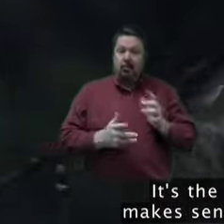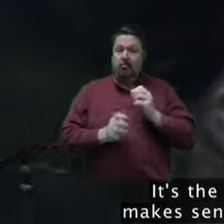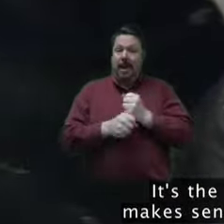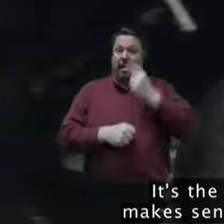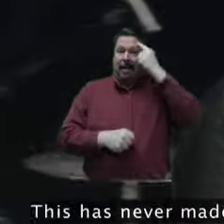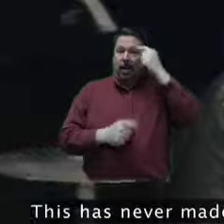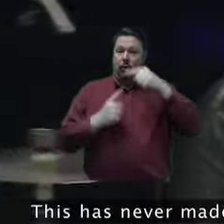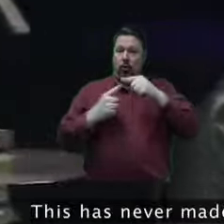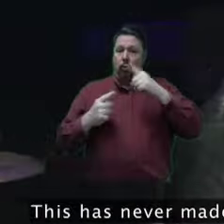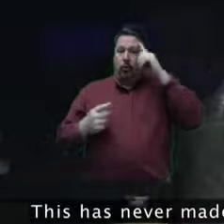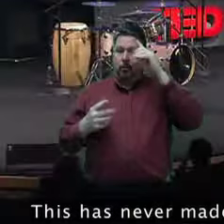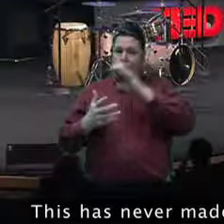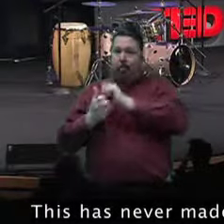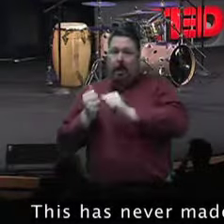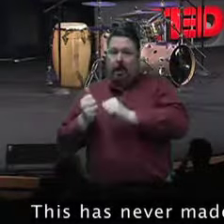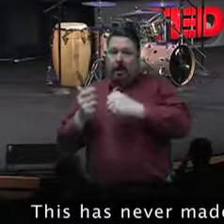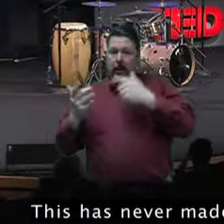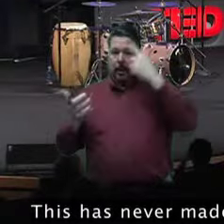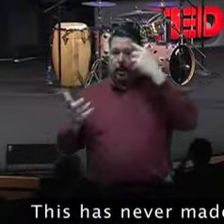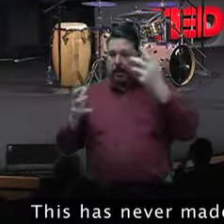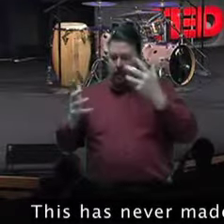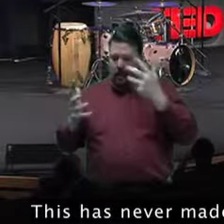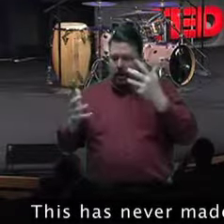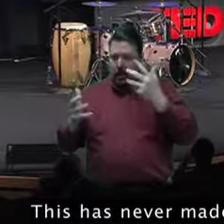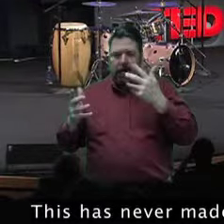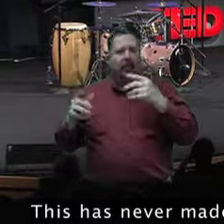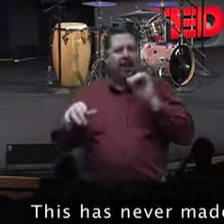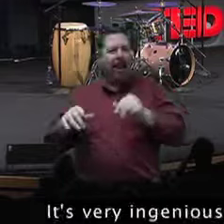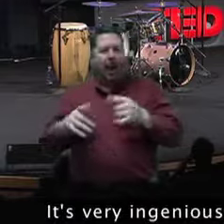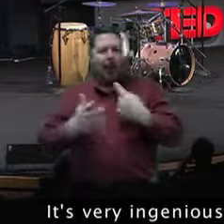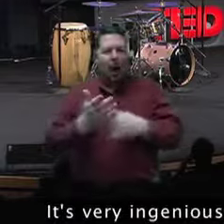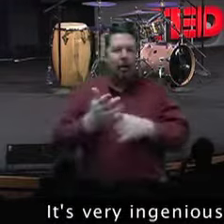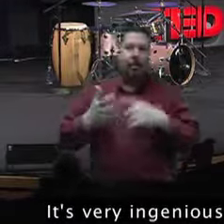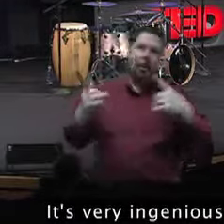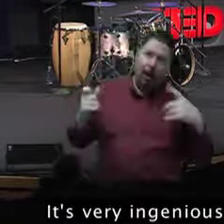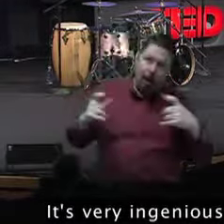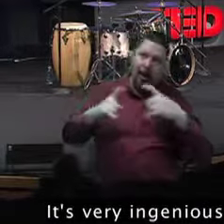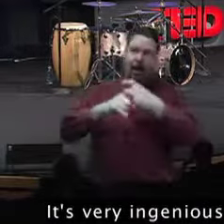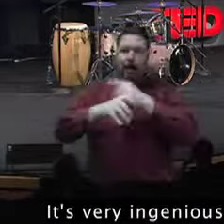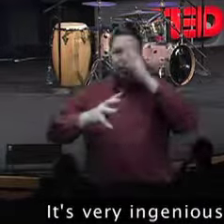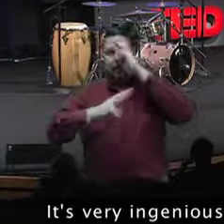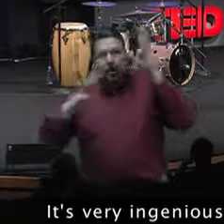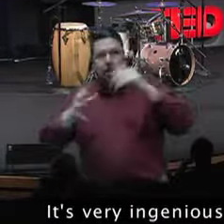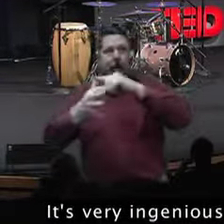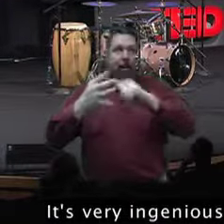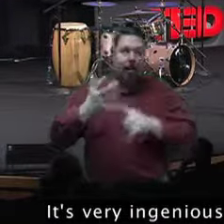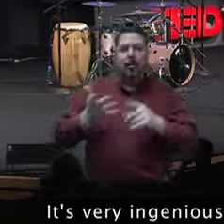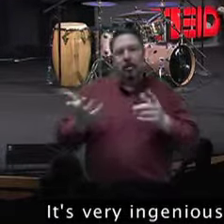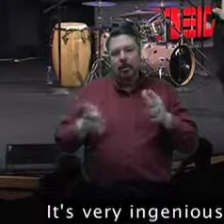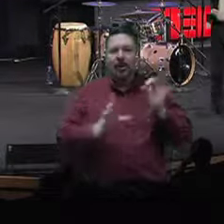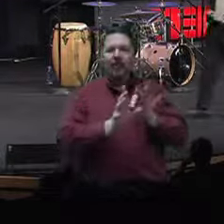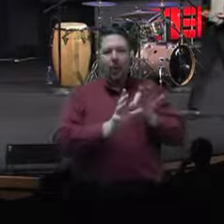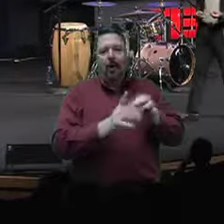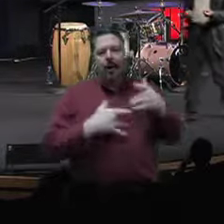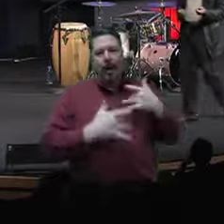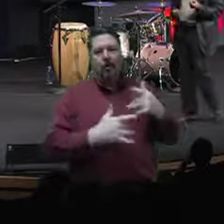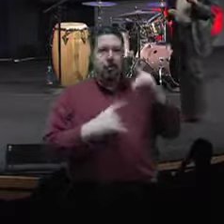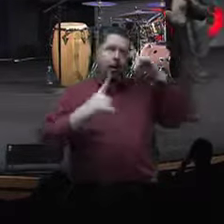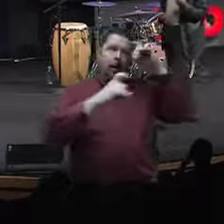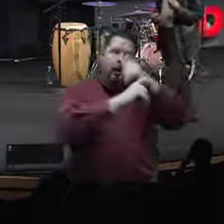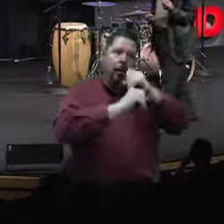damaged brain. This never made much sense to me, this argument. It's very ingenious, as all Freudian arguments are.